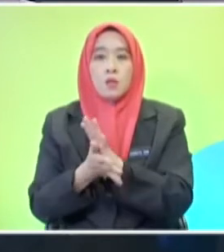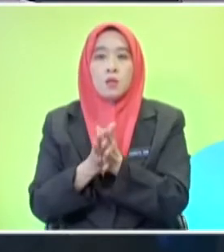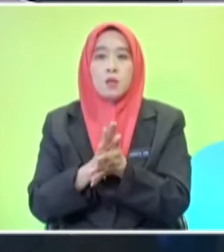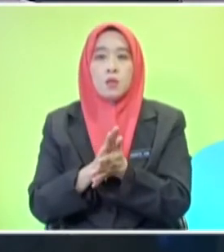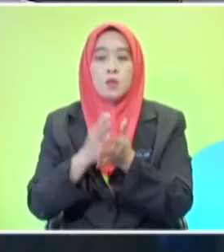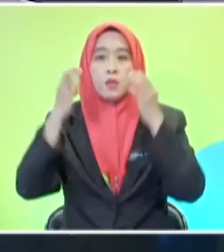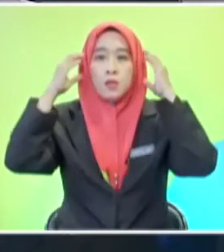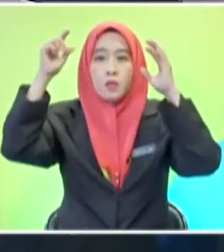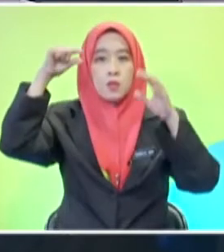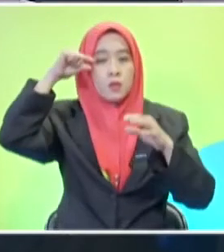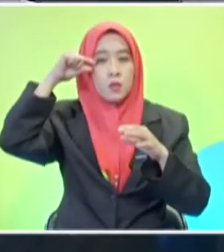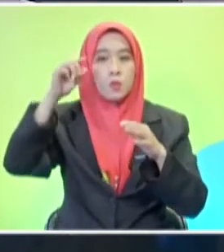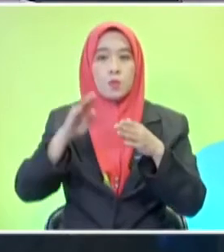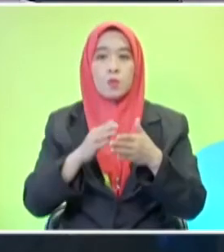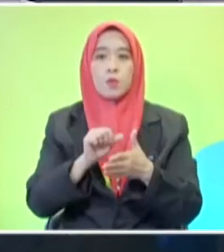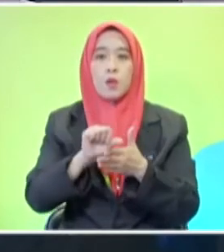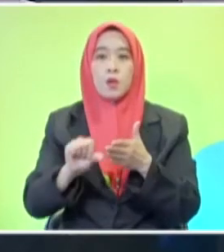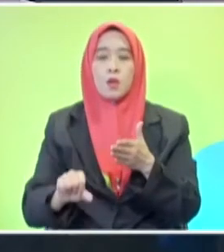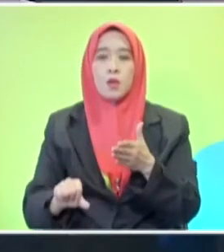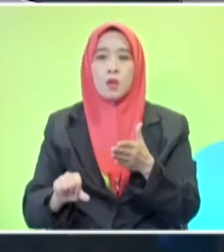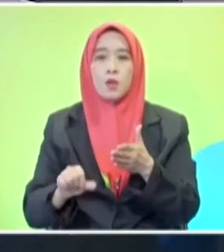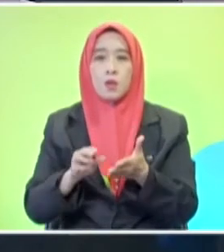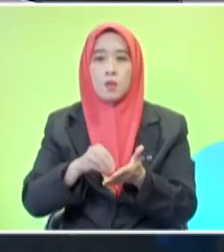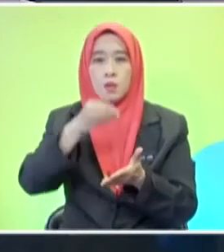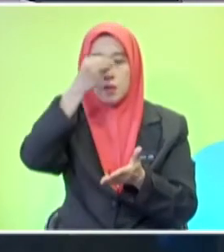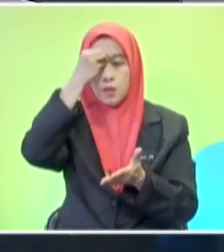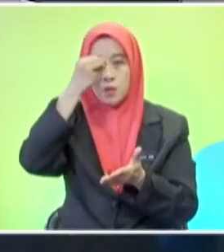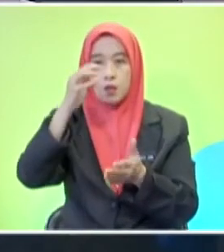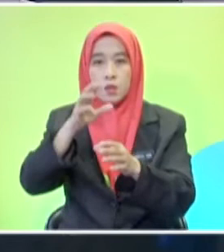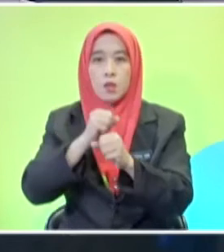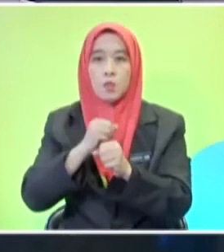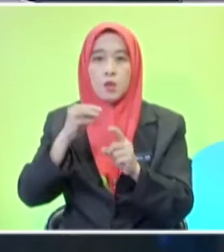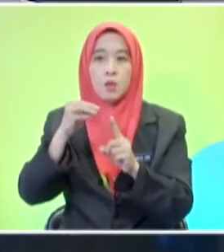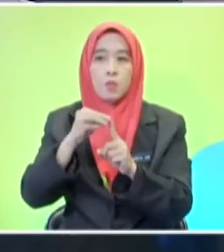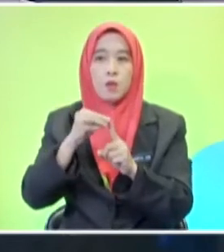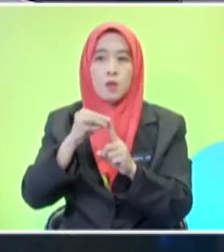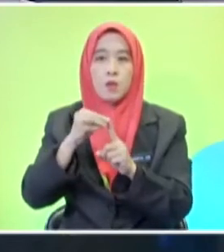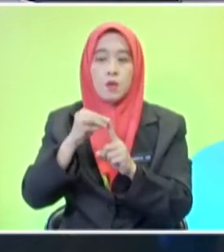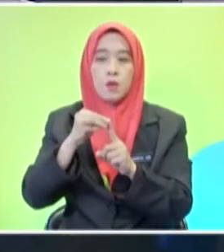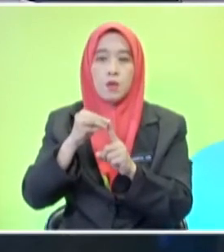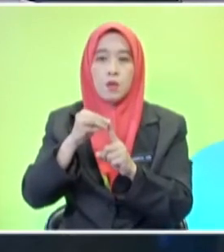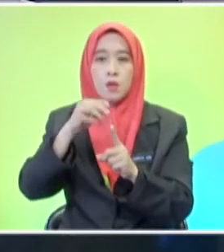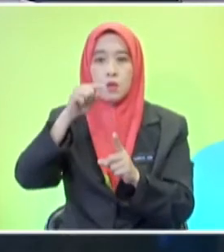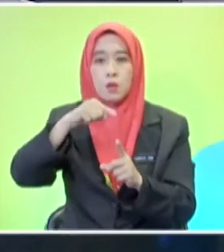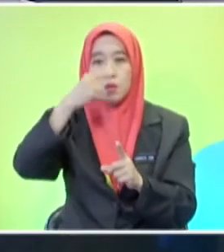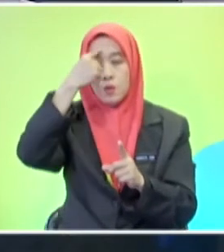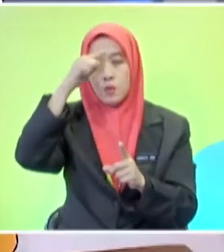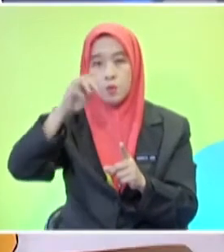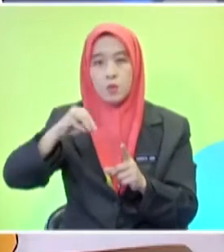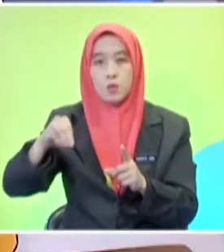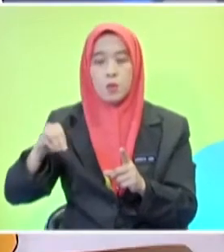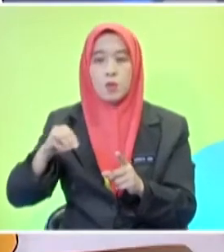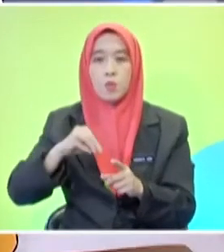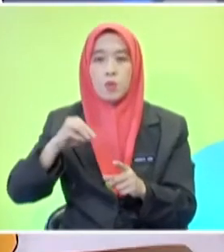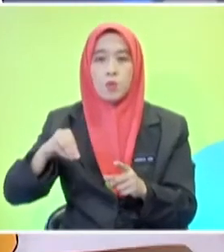we end today's lesson, you could give an overall marks for our pupils online today. I think they have done a great job actually.